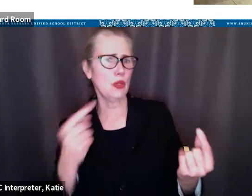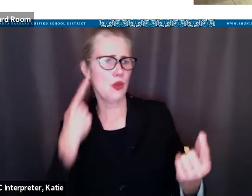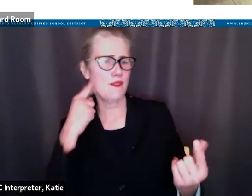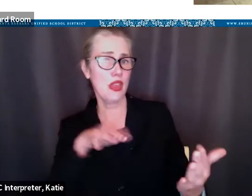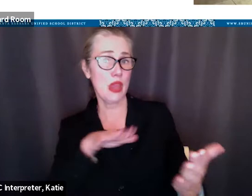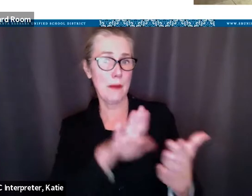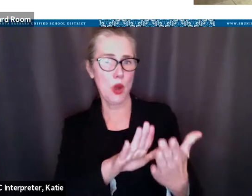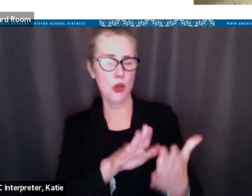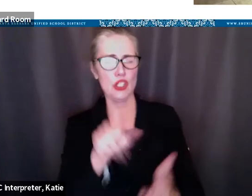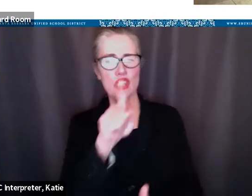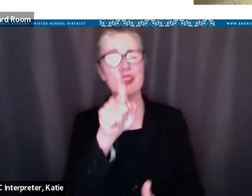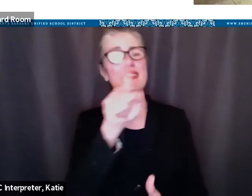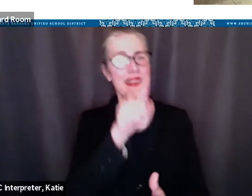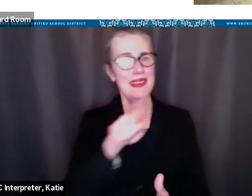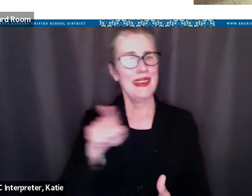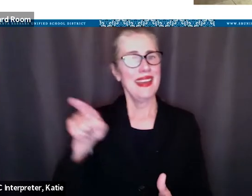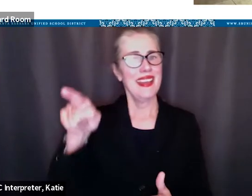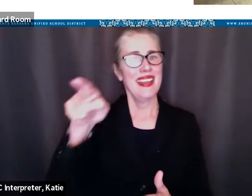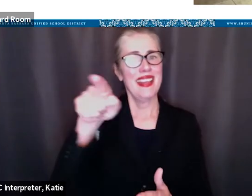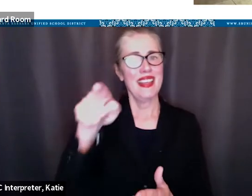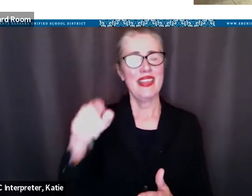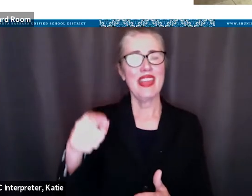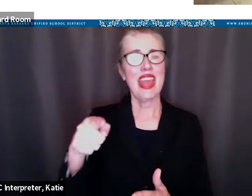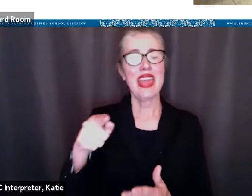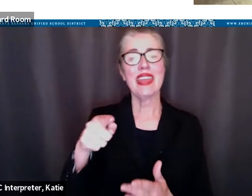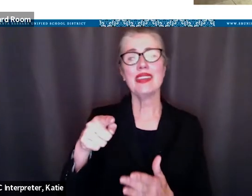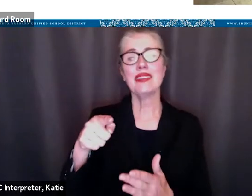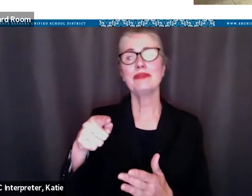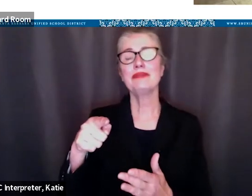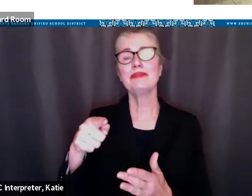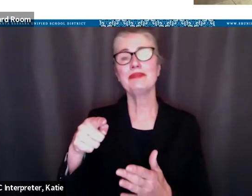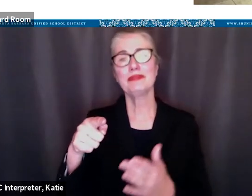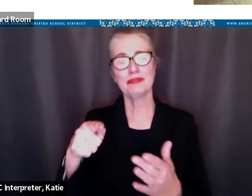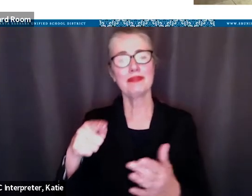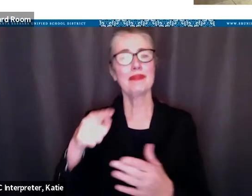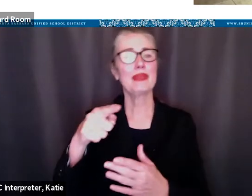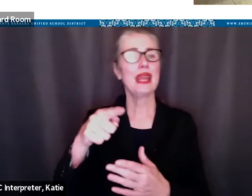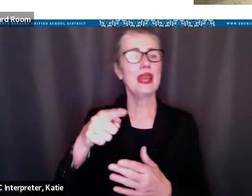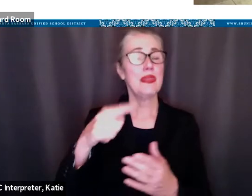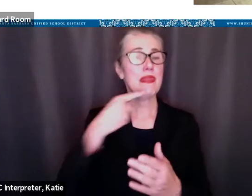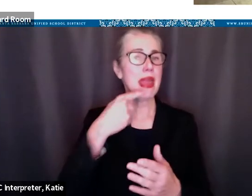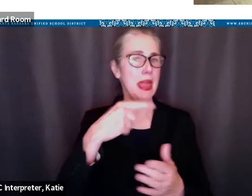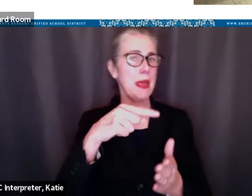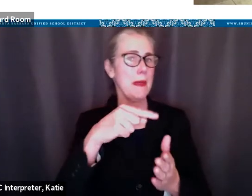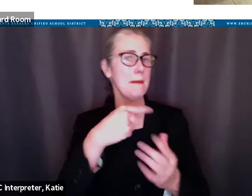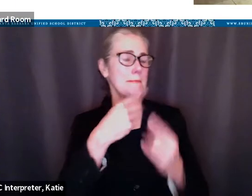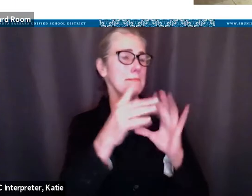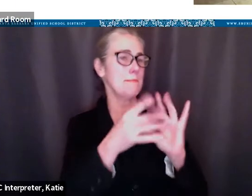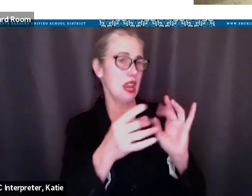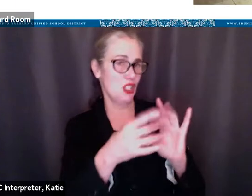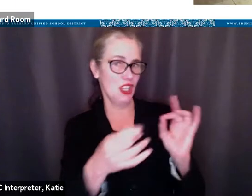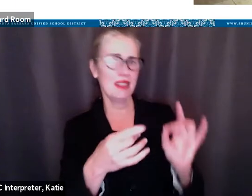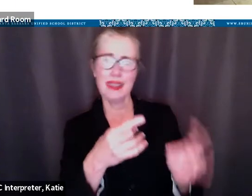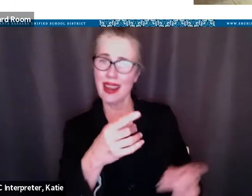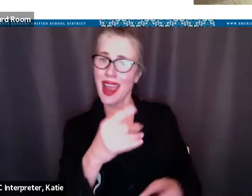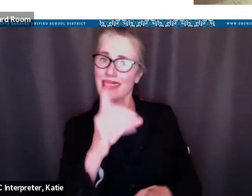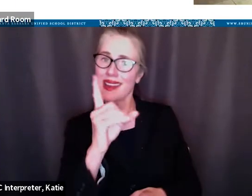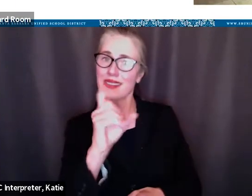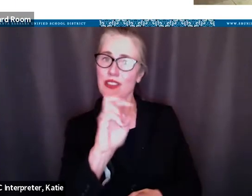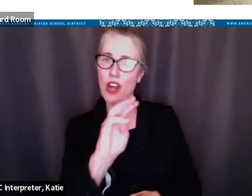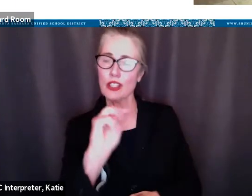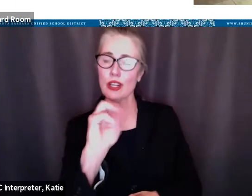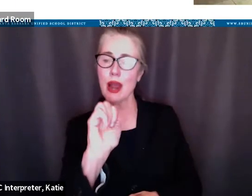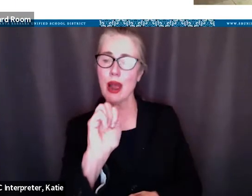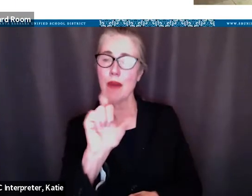mentioned that you might have read from dr model maldonado's uh message that she sent to the public was one is